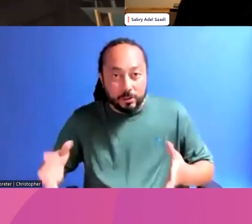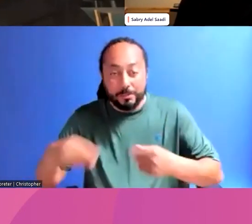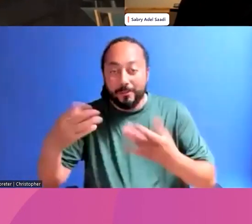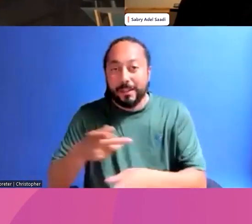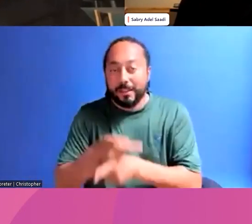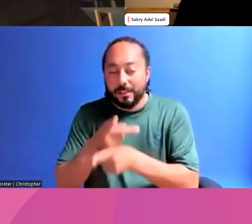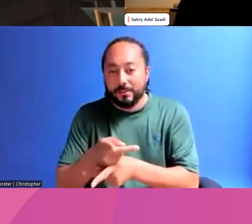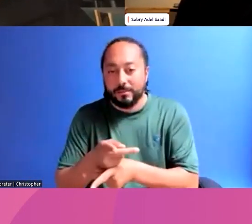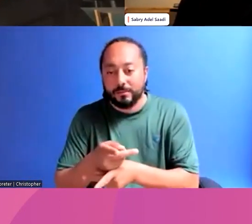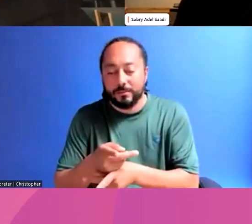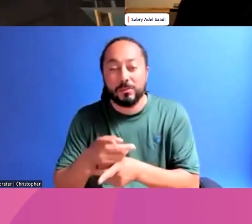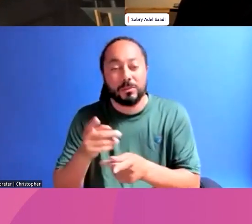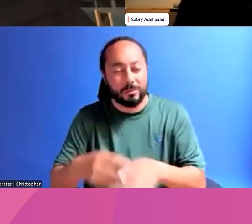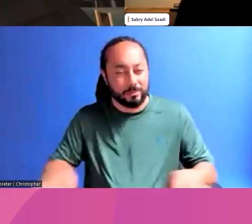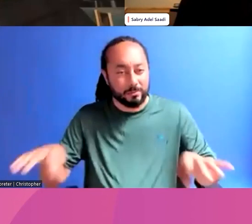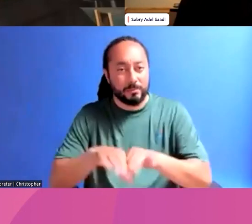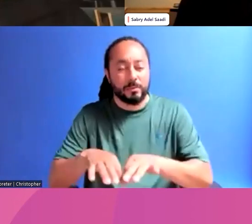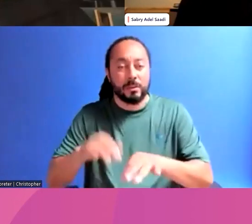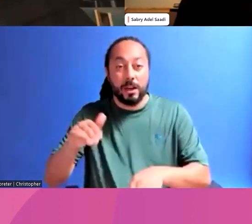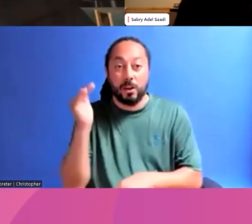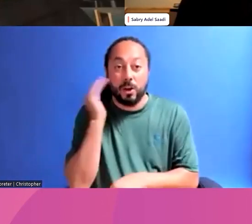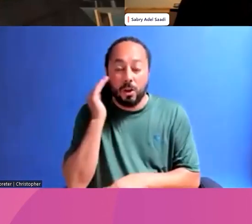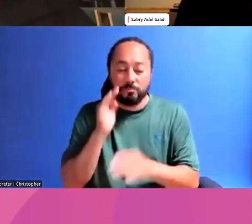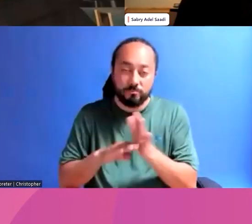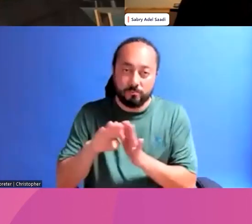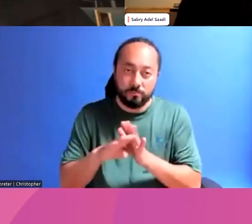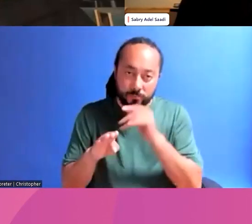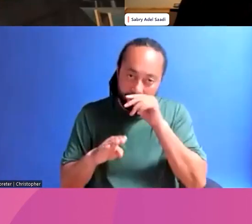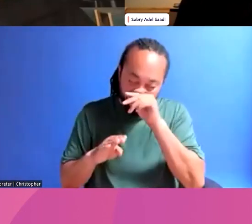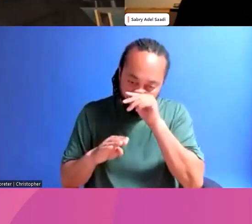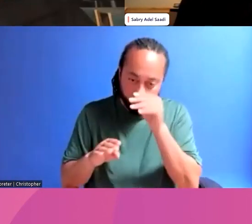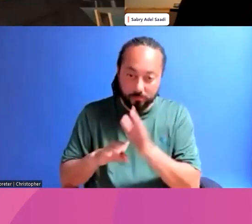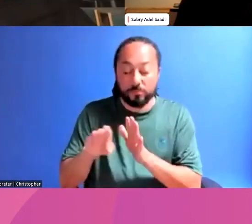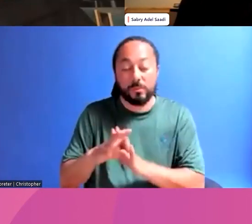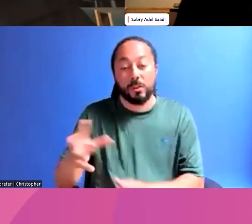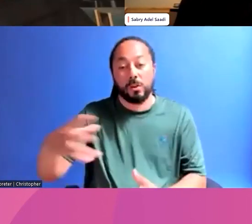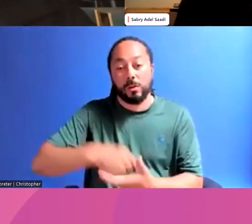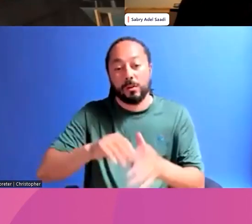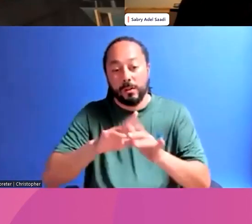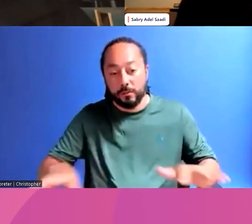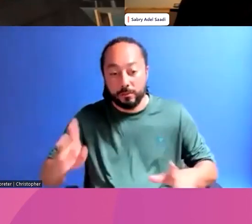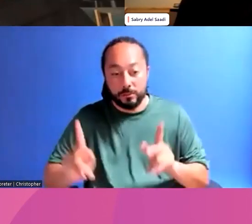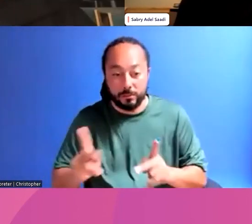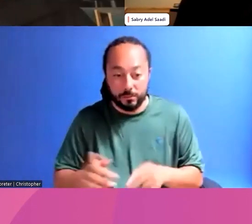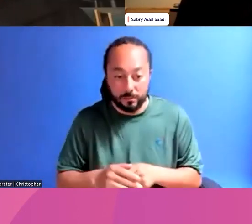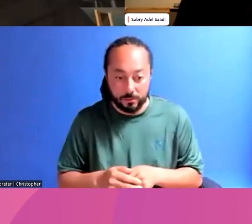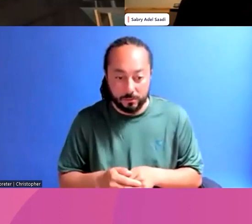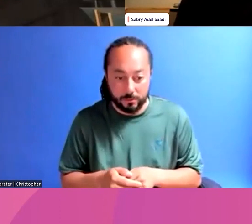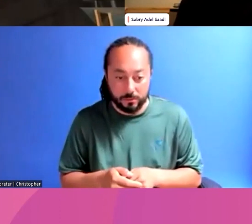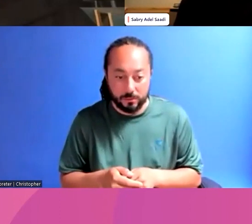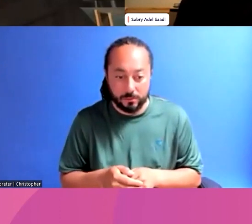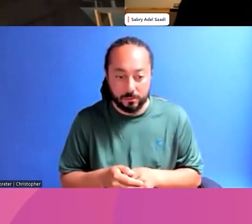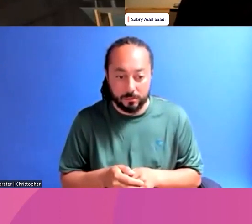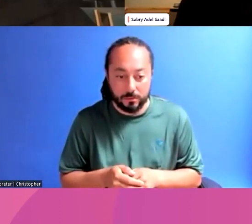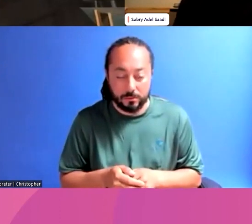knowledge in that sense, where we are actually including diverse folk, and also